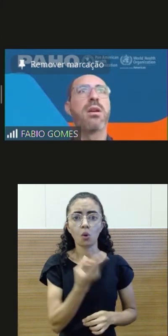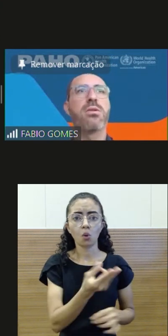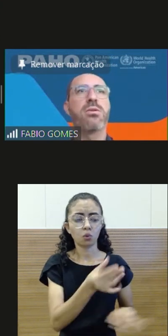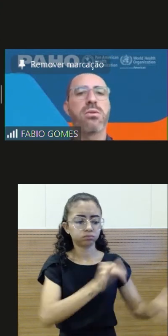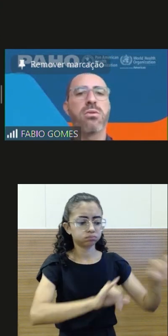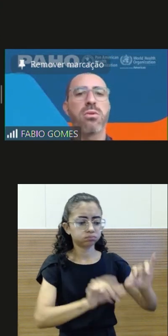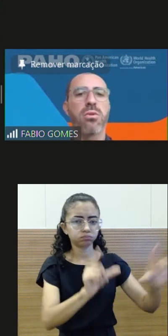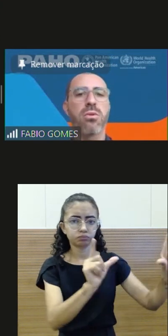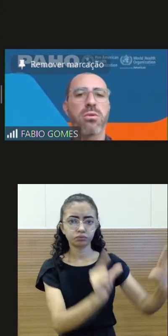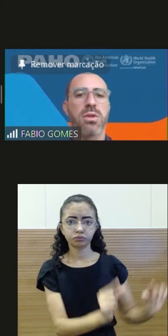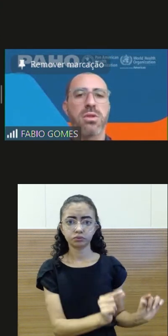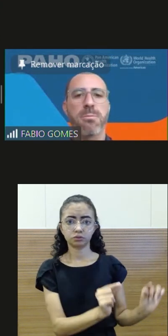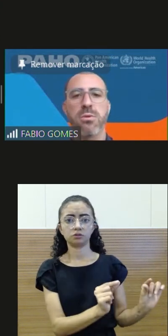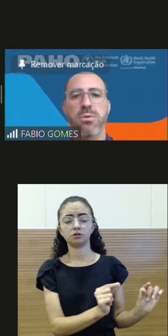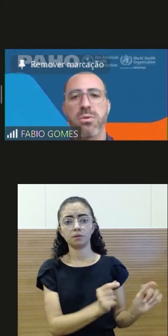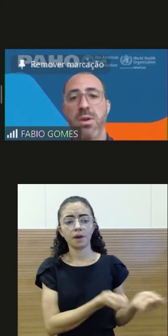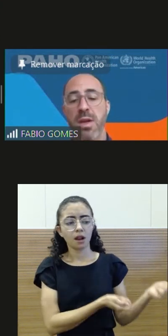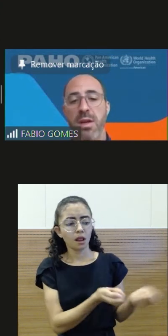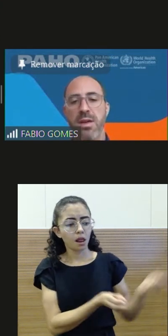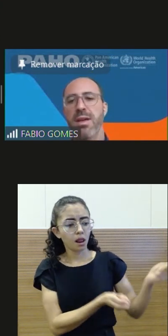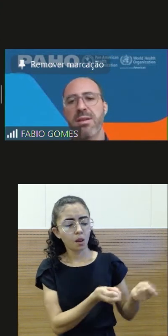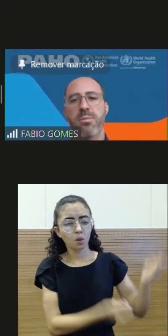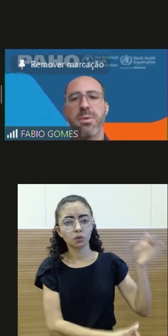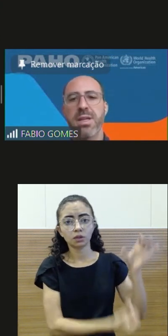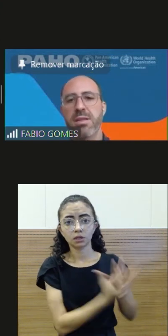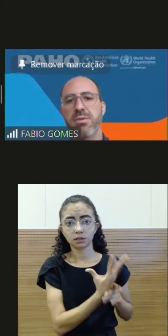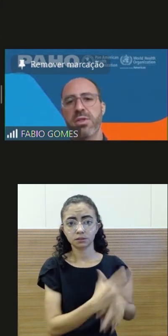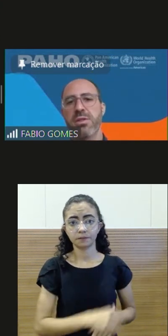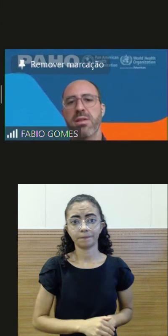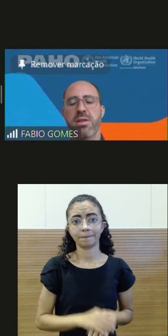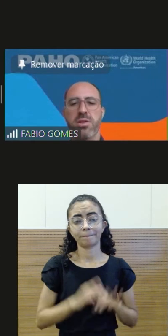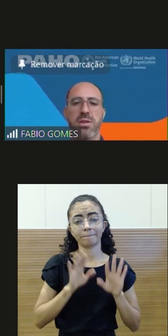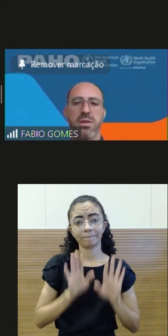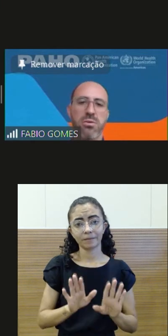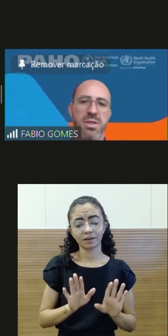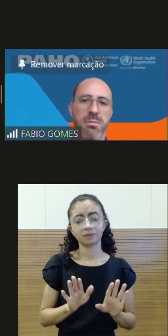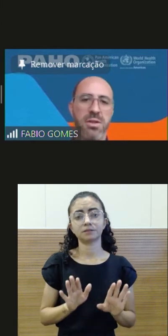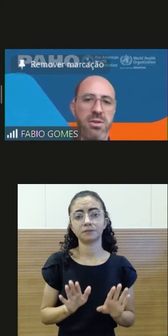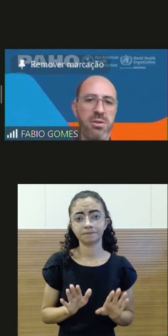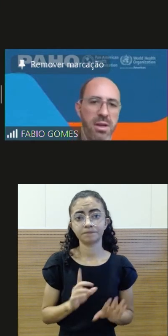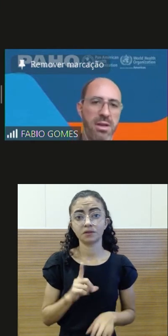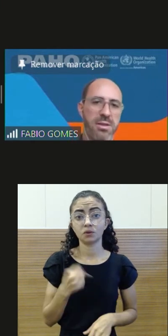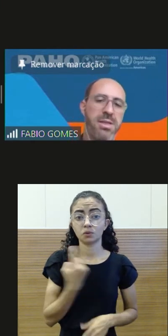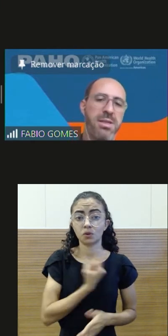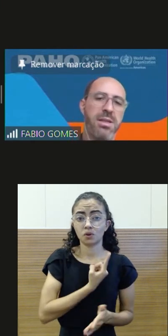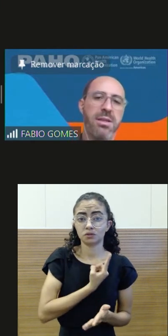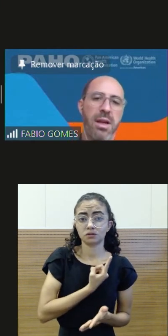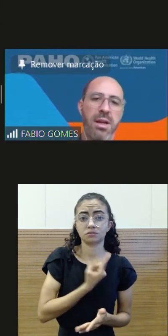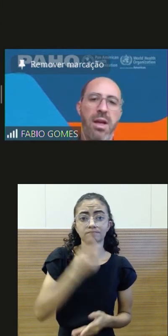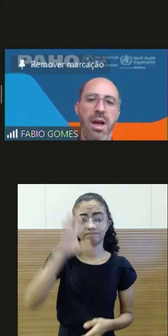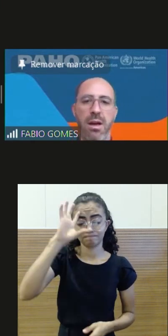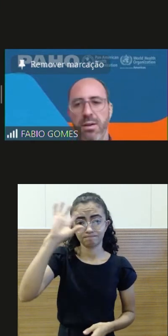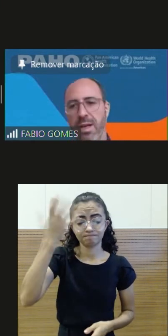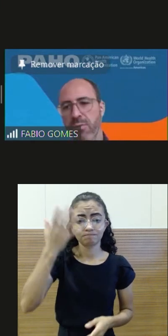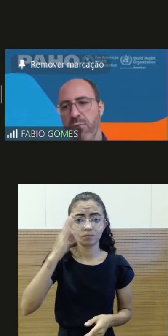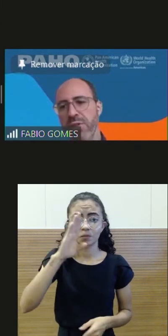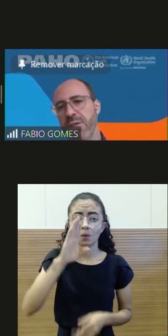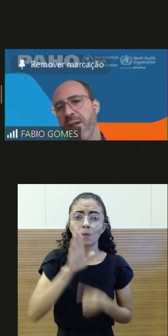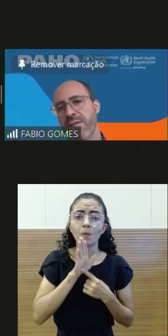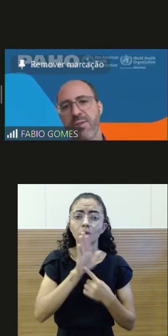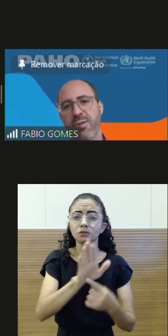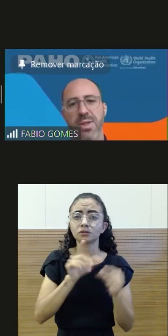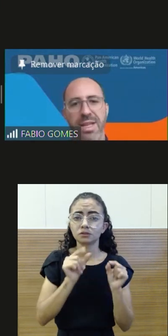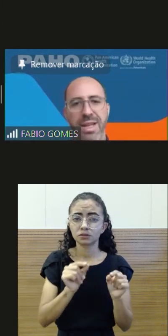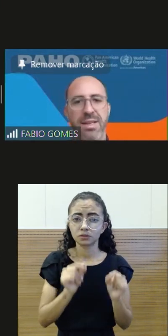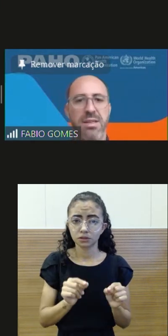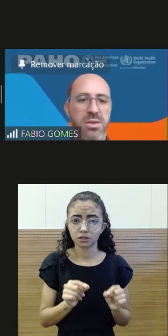the reduction of certain critical nutrients. And this publication, we decided